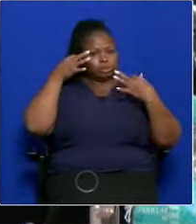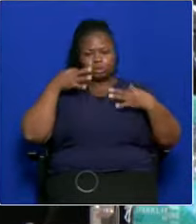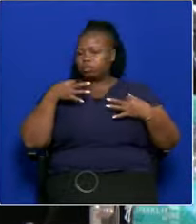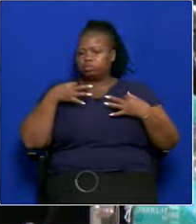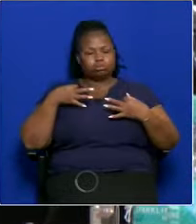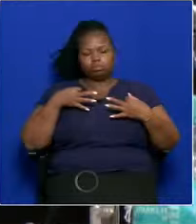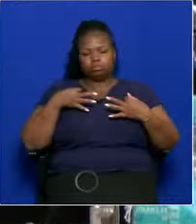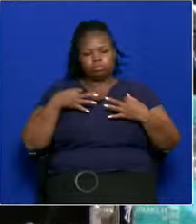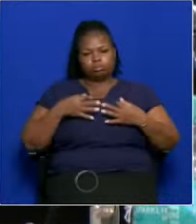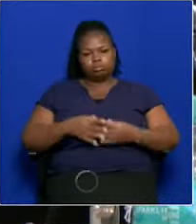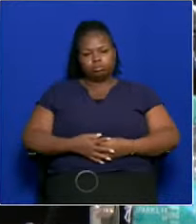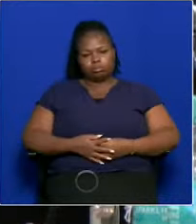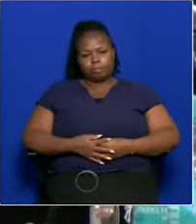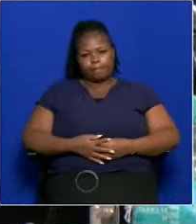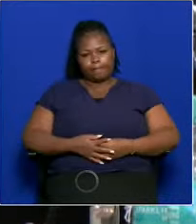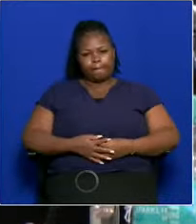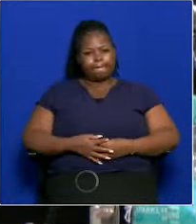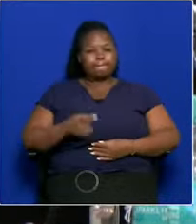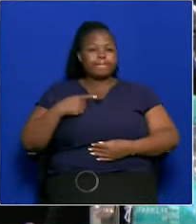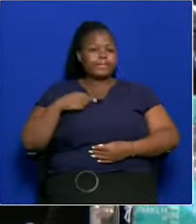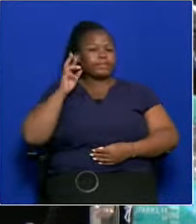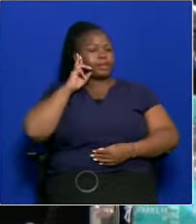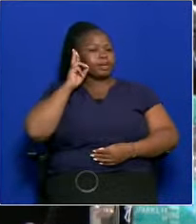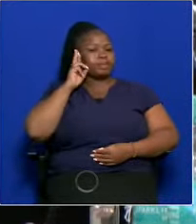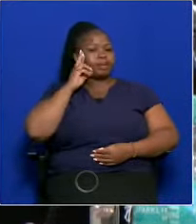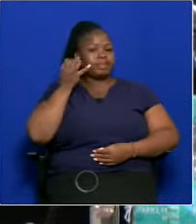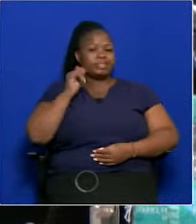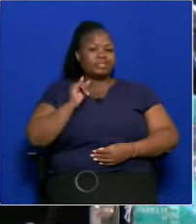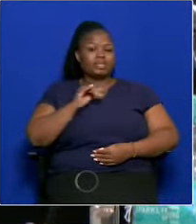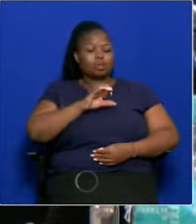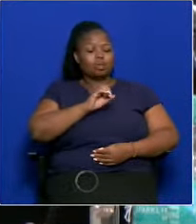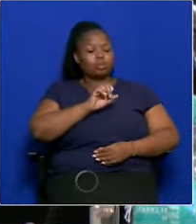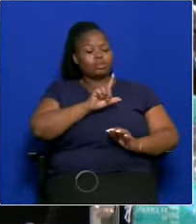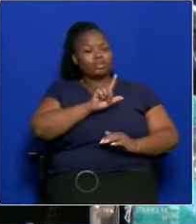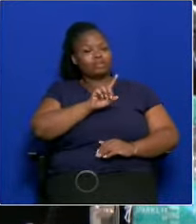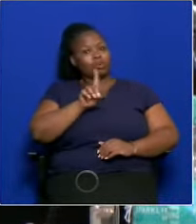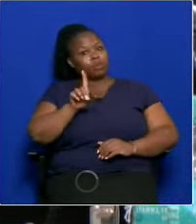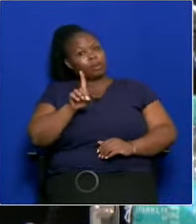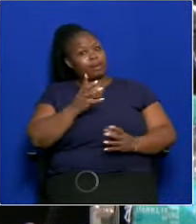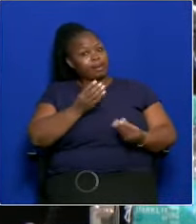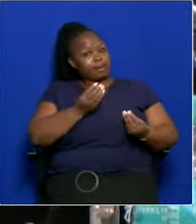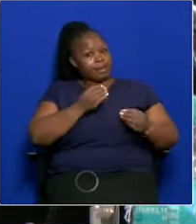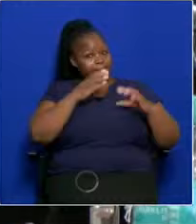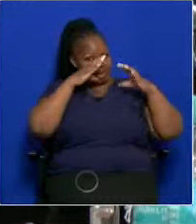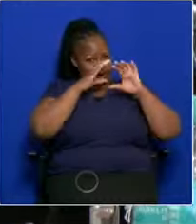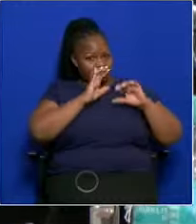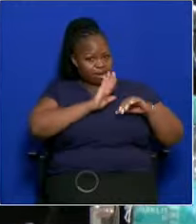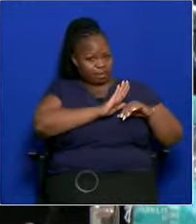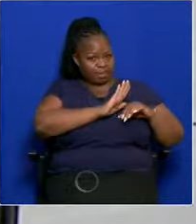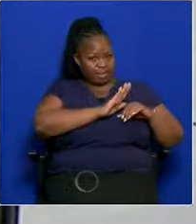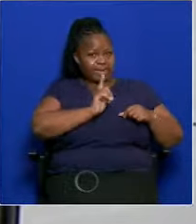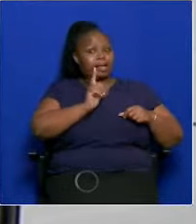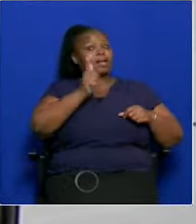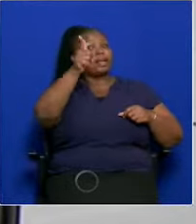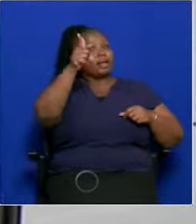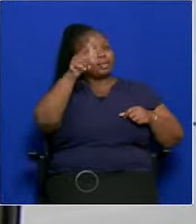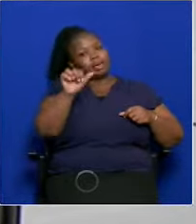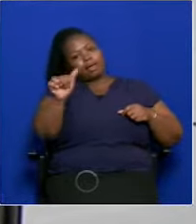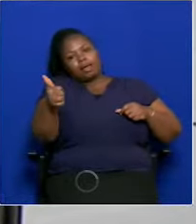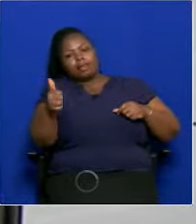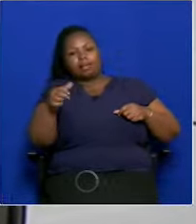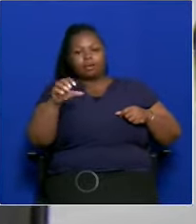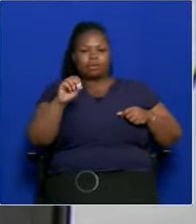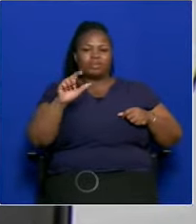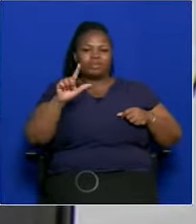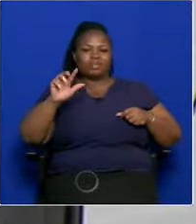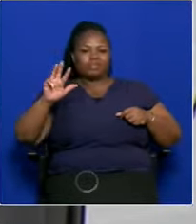General, remember we're still dealing with your 071 number. We'll get to your 079 number, where Yes. you explain that you then go